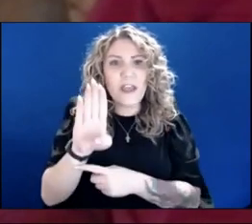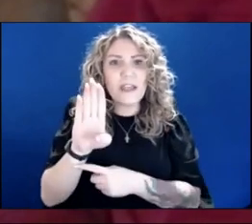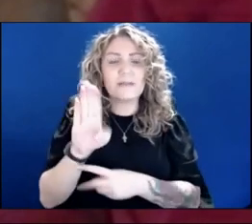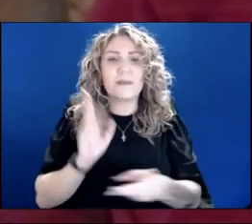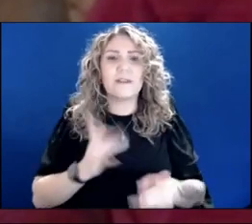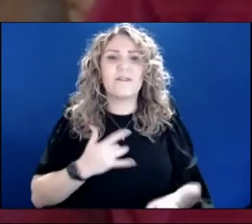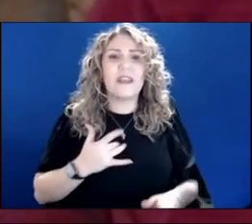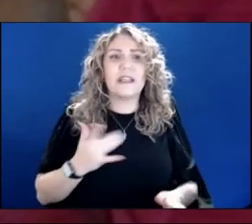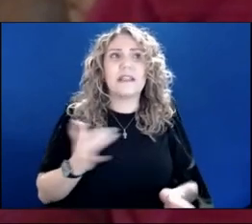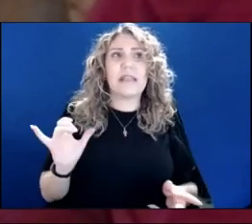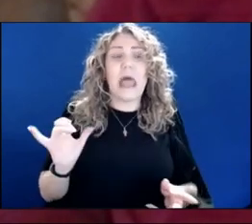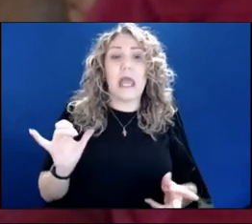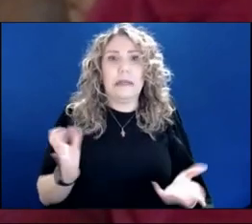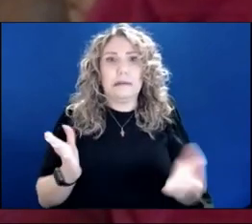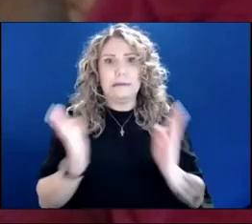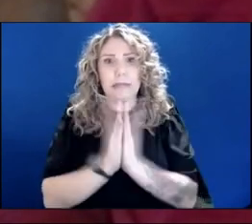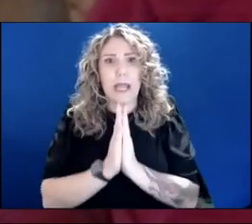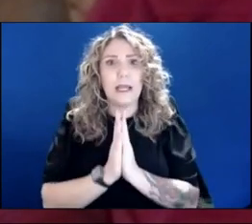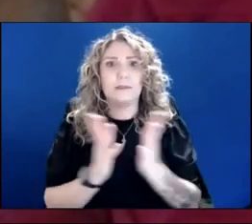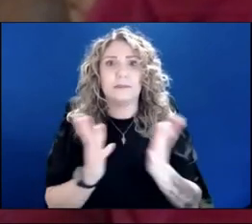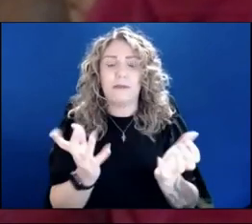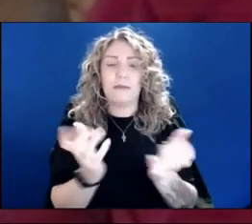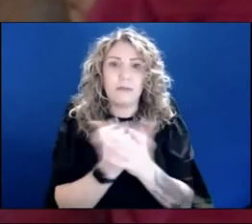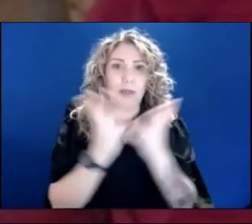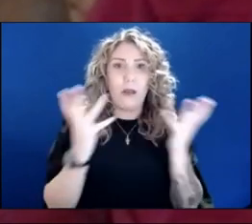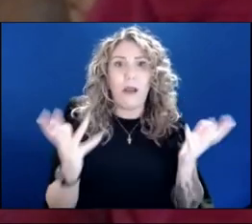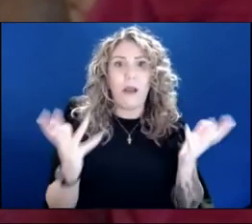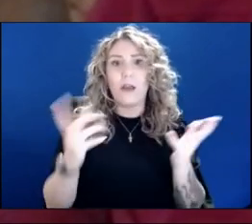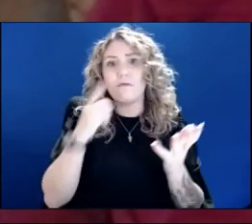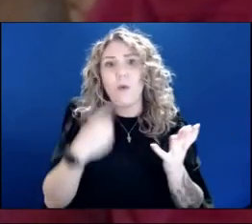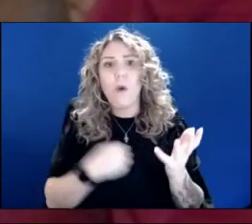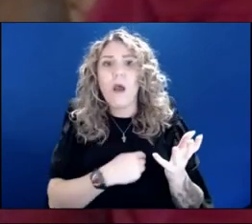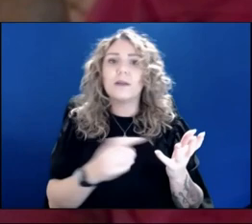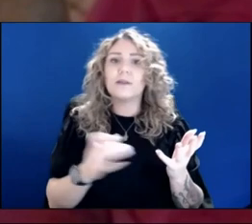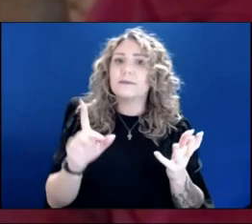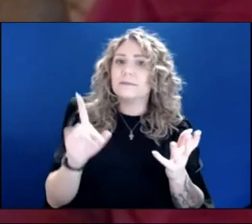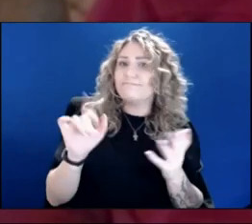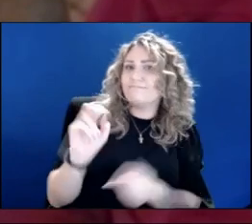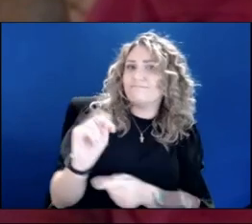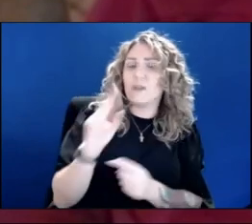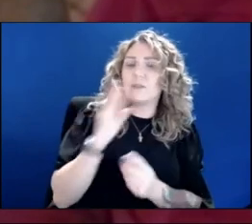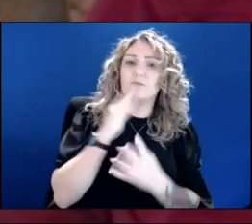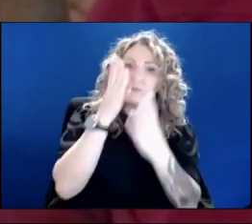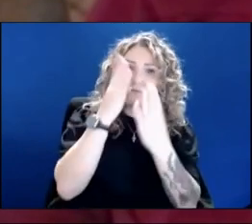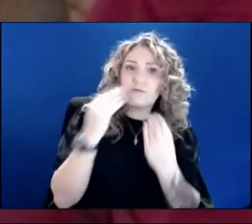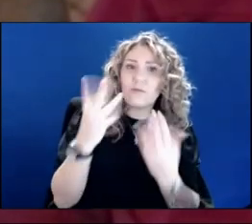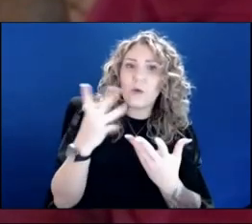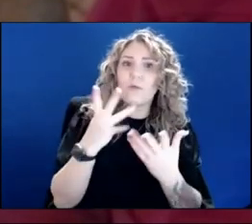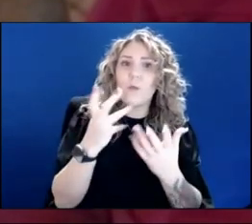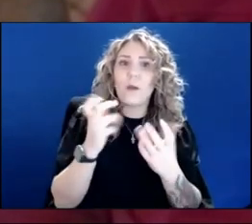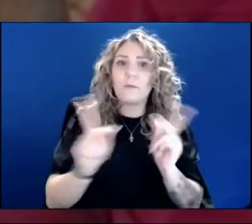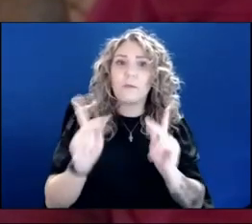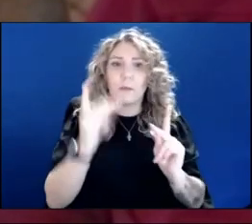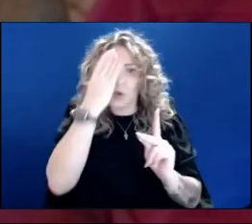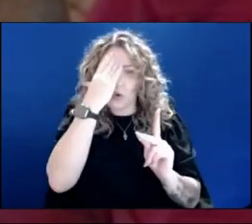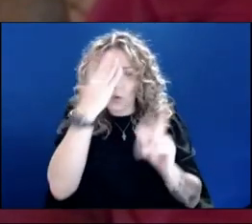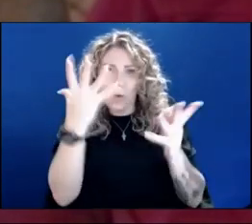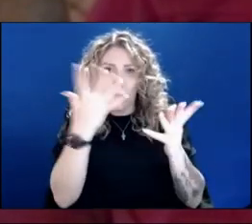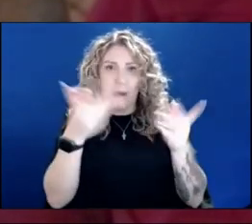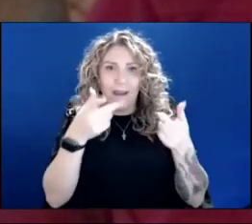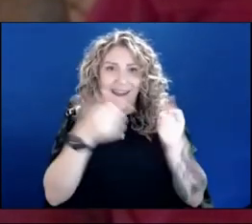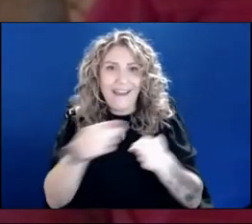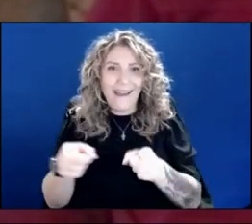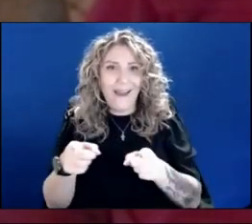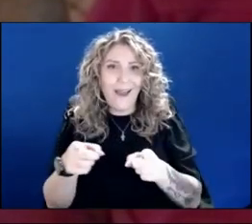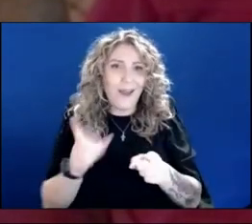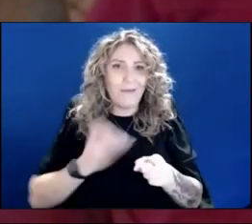big ask. And for us, it was more, as Dan said, just informative. We wanted people to know what was happening in our lives. But then to